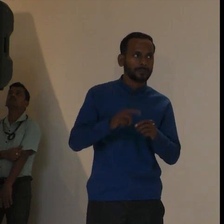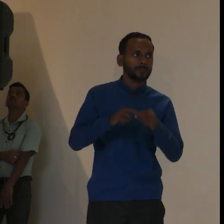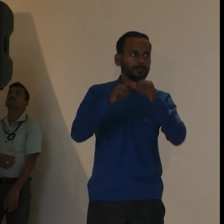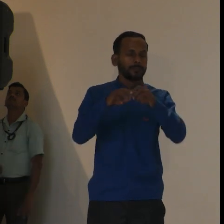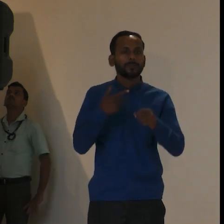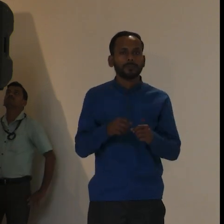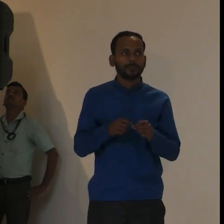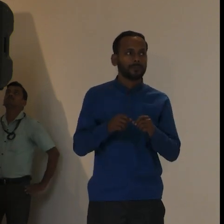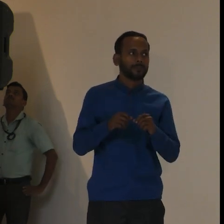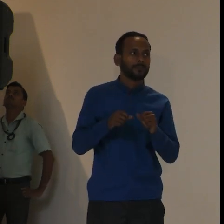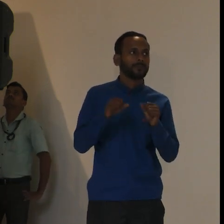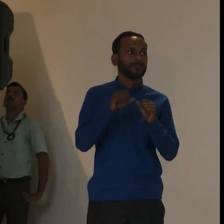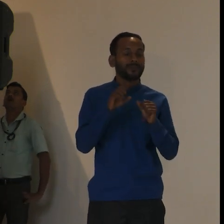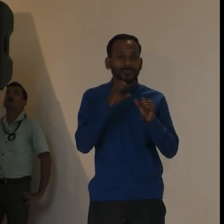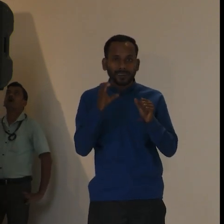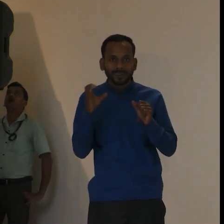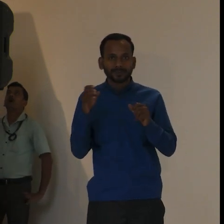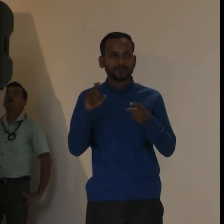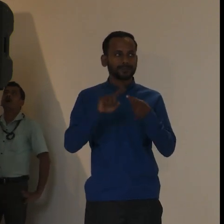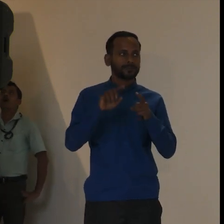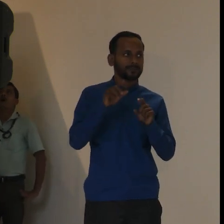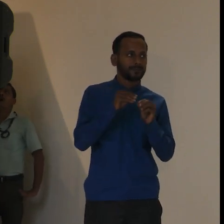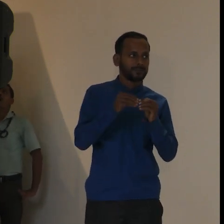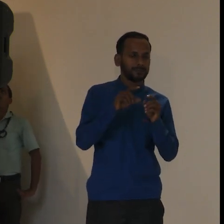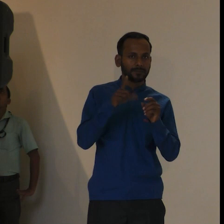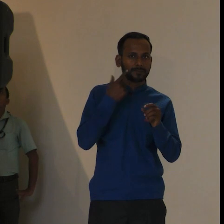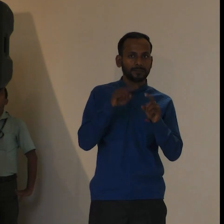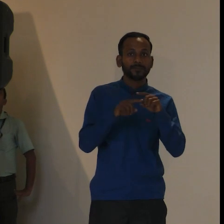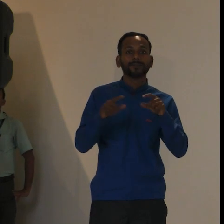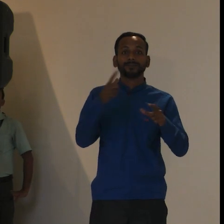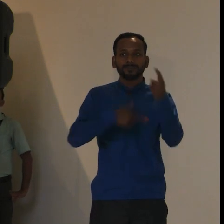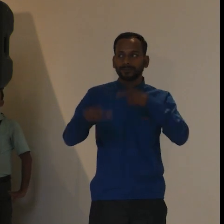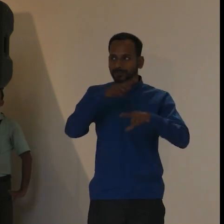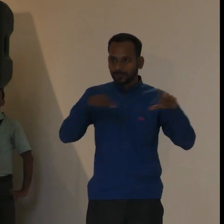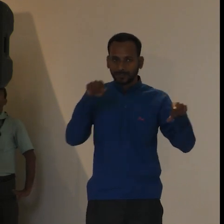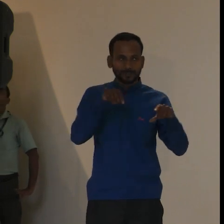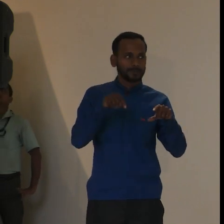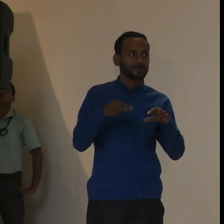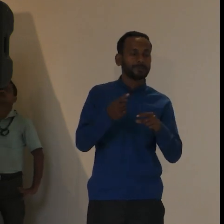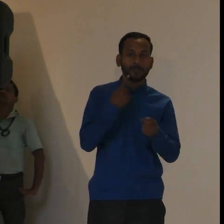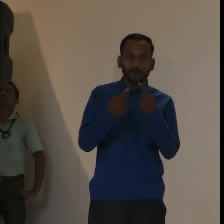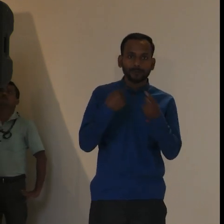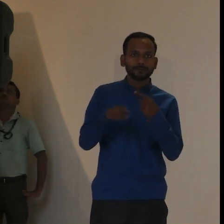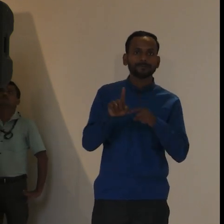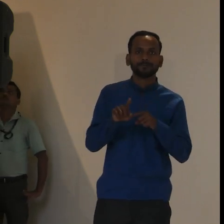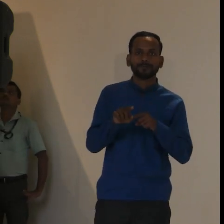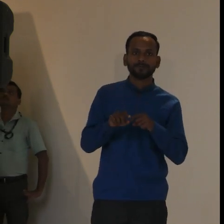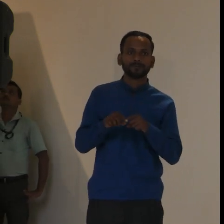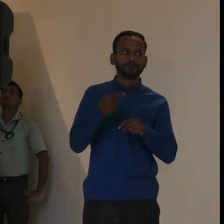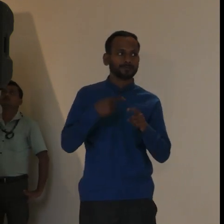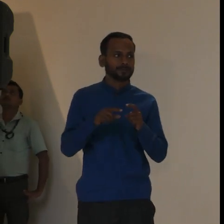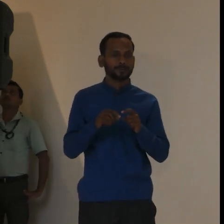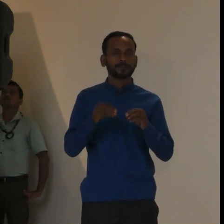accessibility, like Shaleen rightly pointed out, language became something that we needed to talk about, because we were primarily